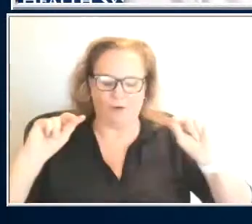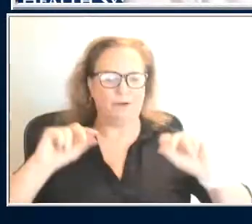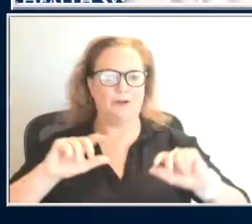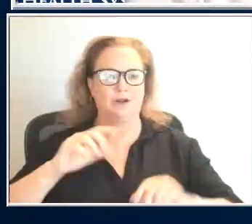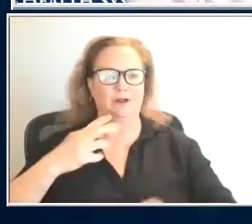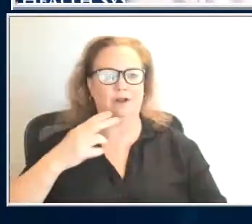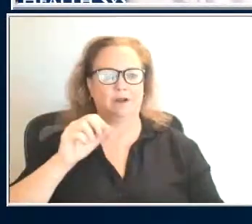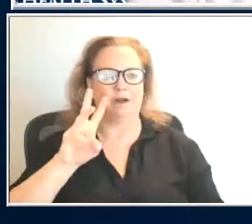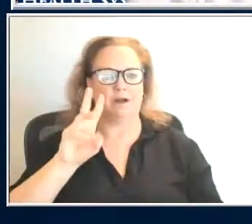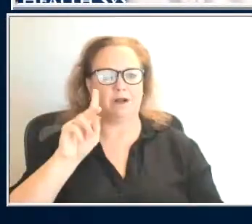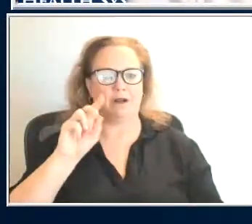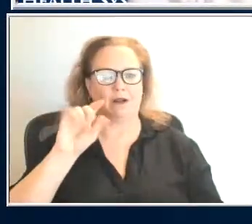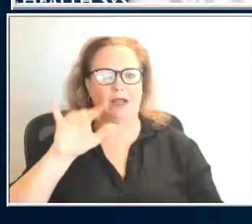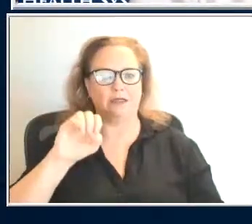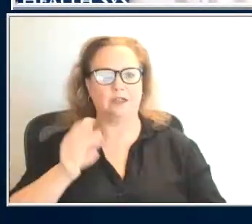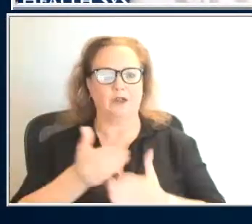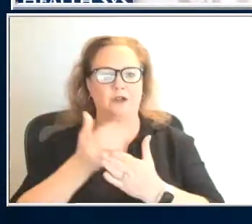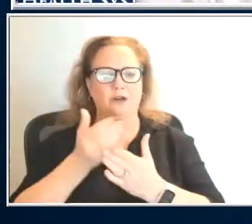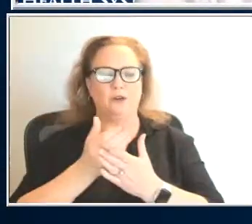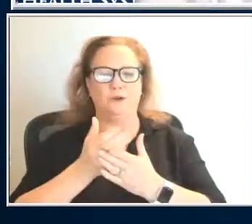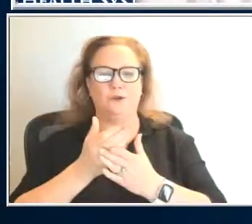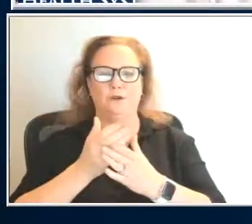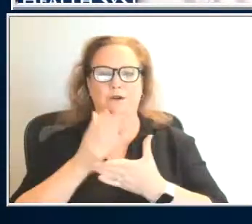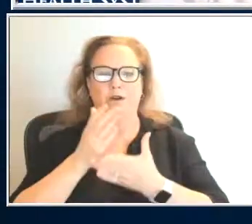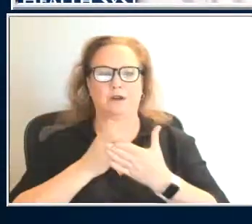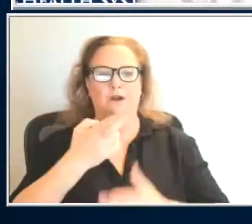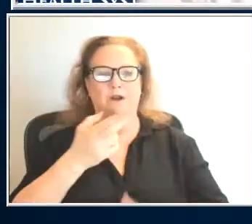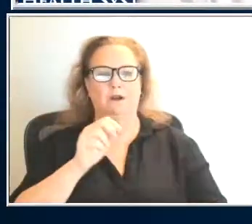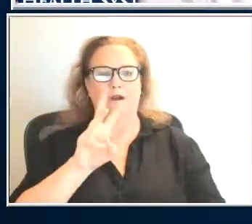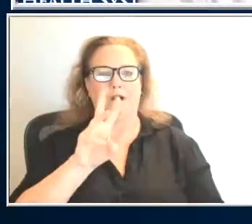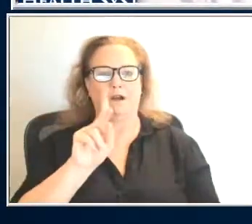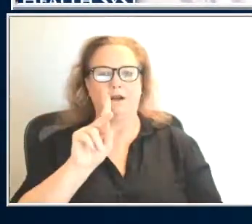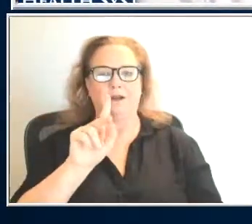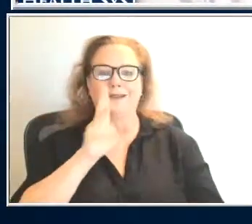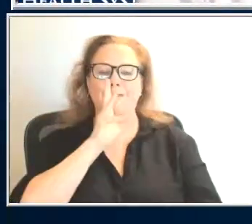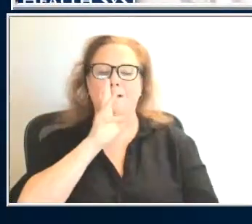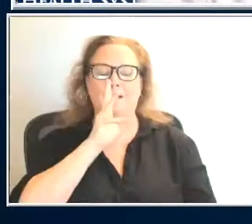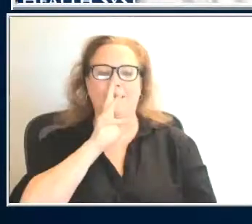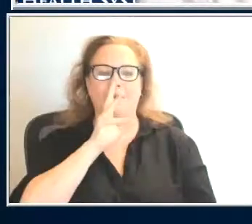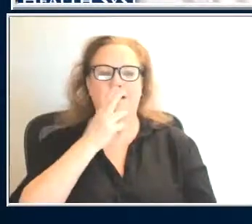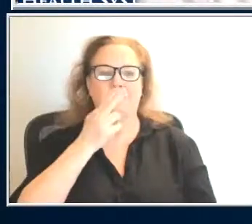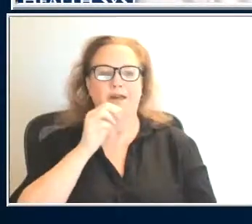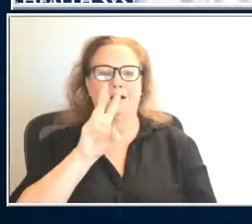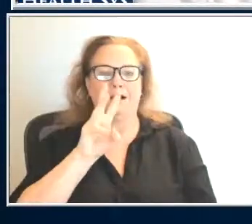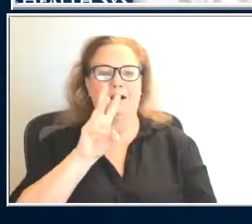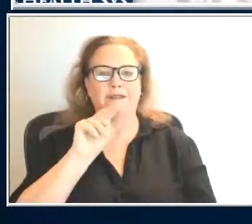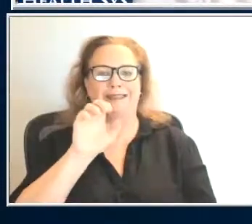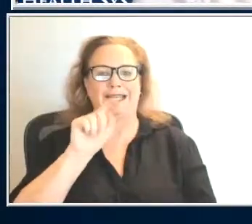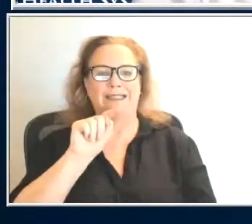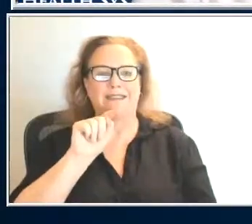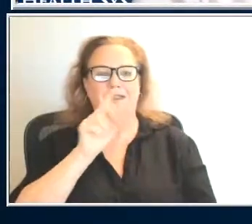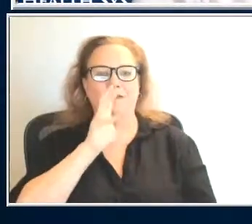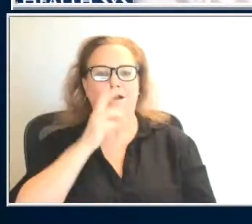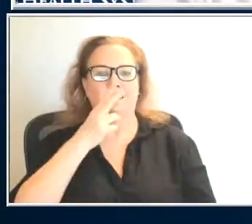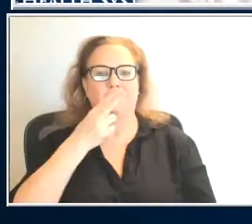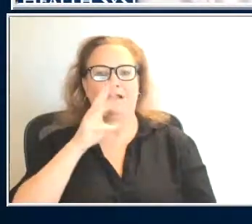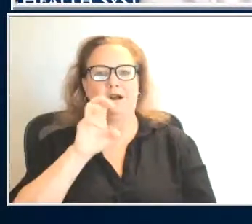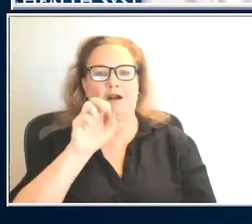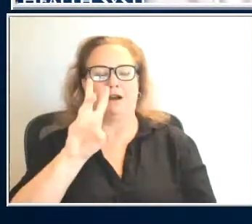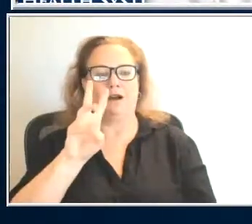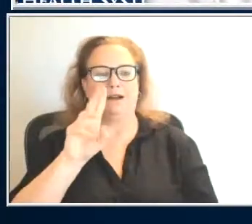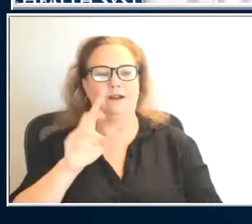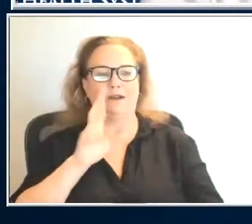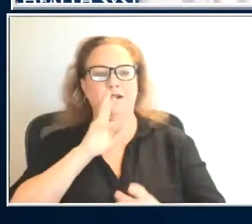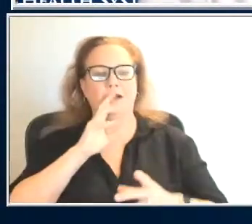still here for a new segment we're going to call Hawk Talk. And right now, he's over in the Hawk's Nest to do the Hawk Talk. Dr. Dana Hawkinson is the Medical Director of Infection